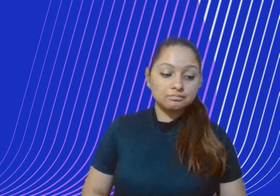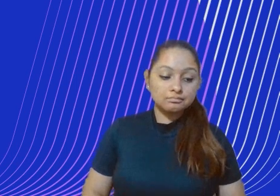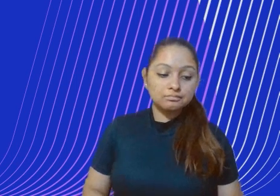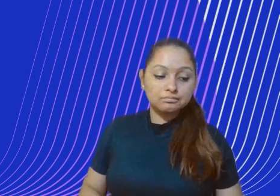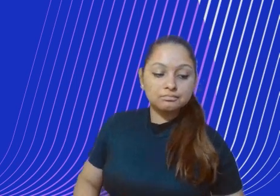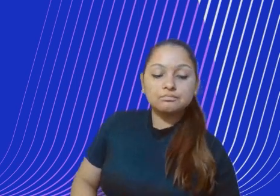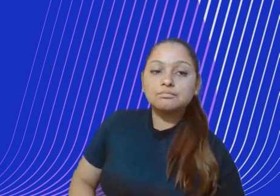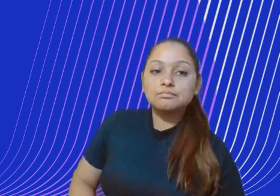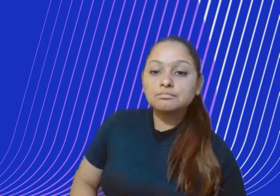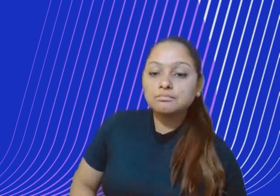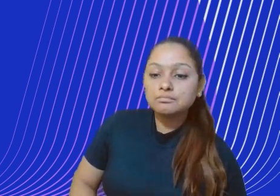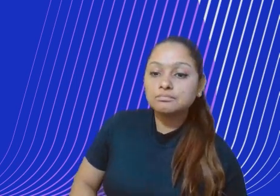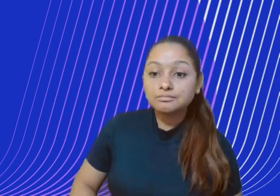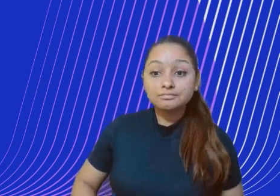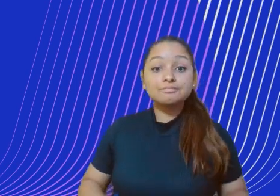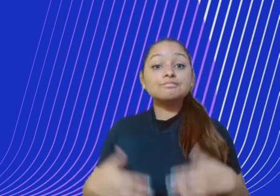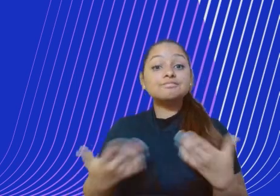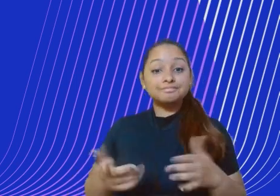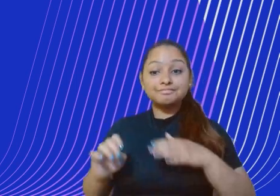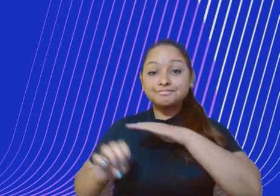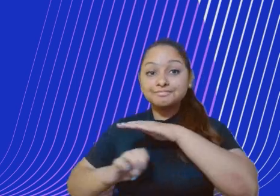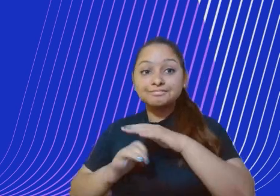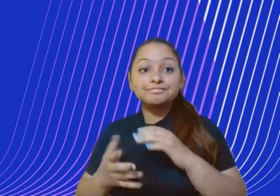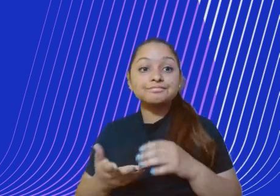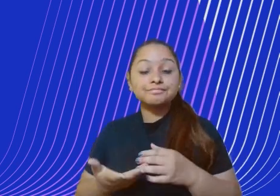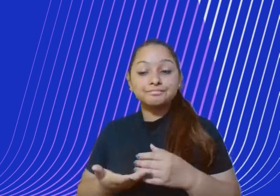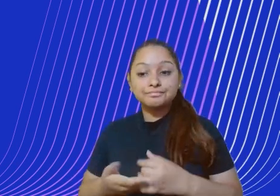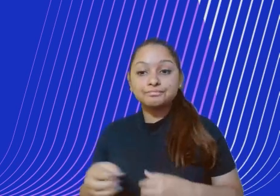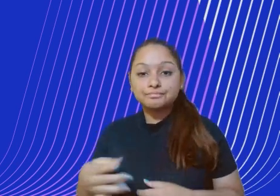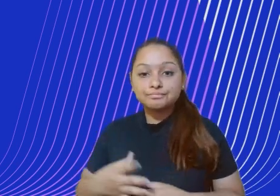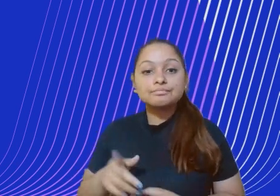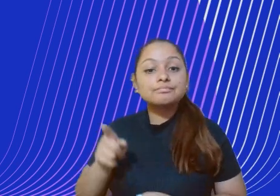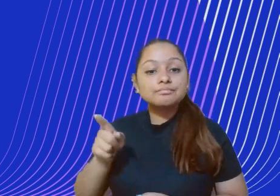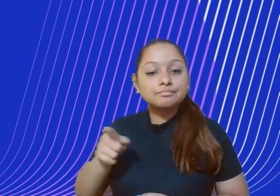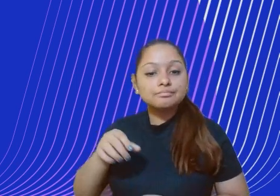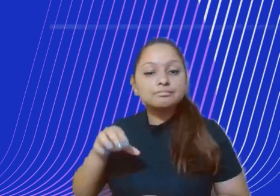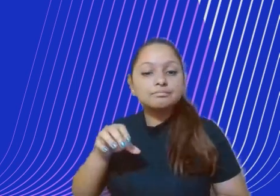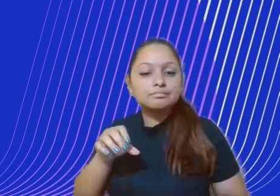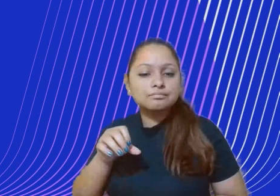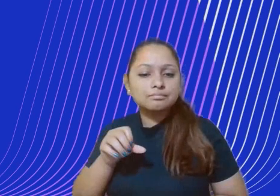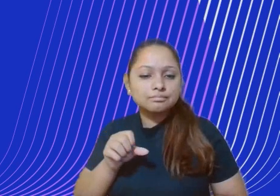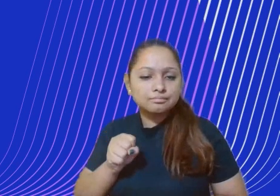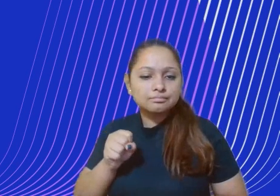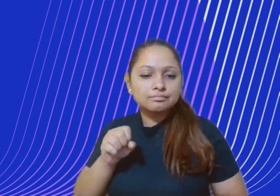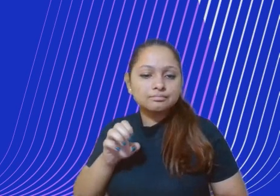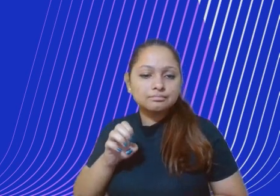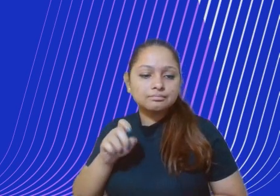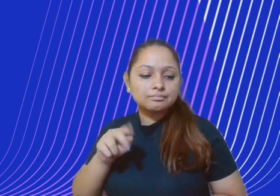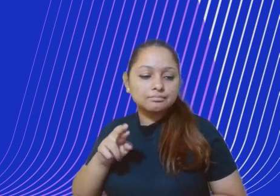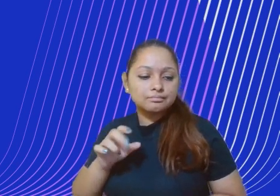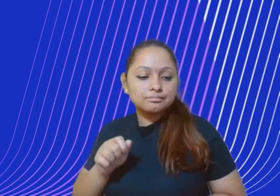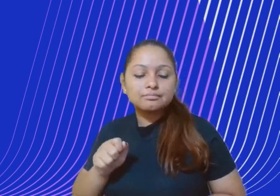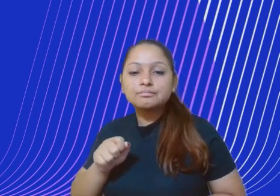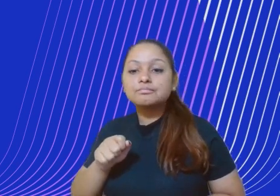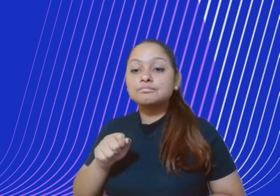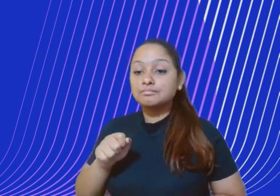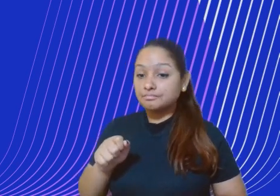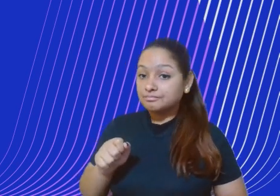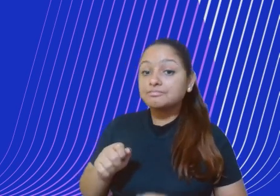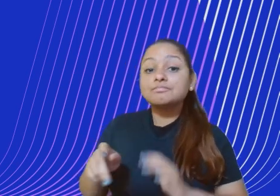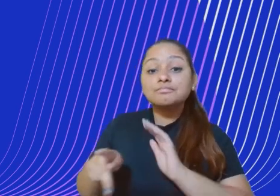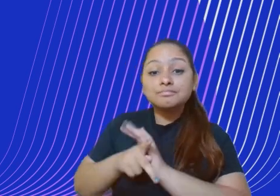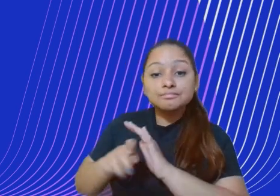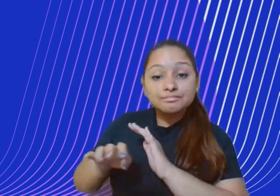new agenda and a new economy. The third one, the third vertical, is the agroforestry. Here we're talking about the